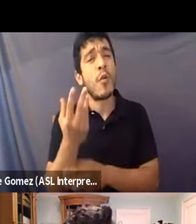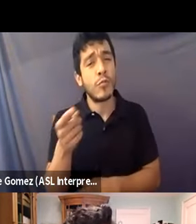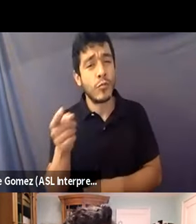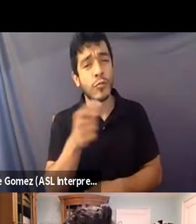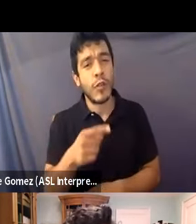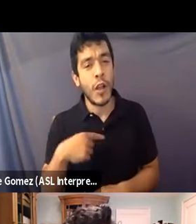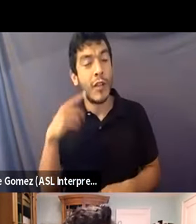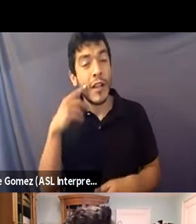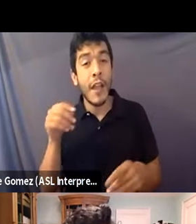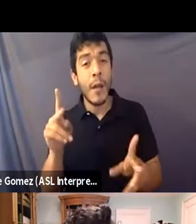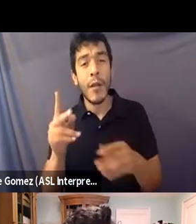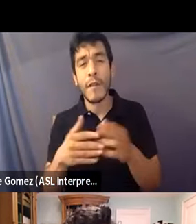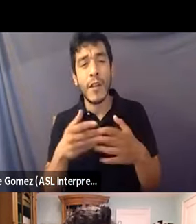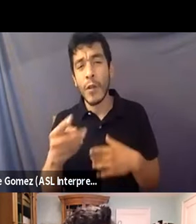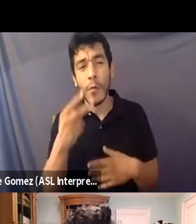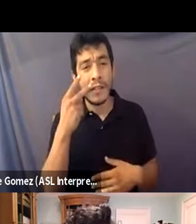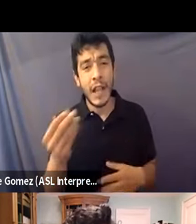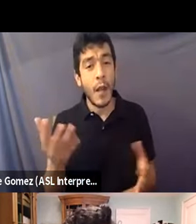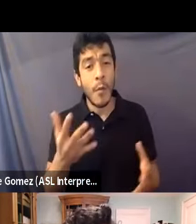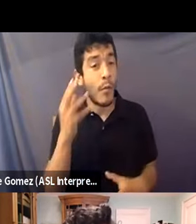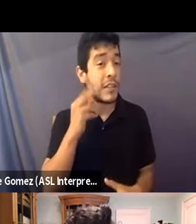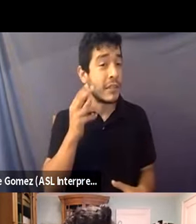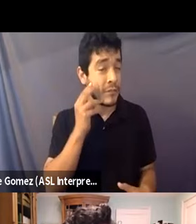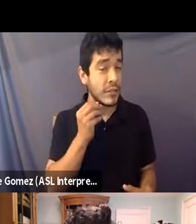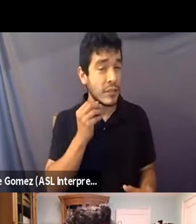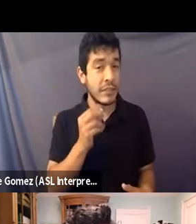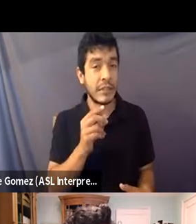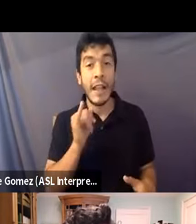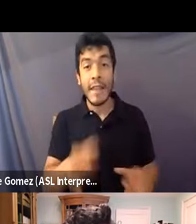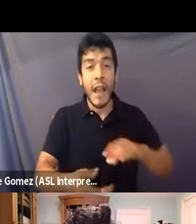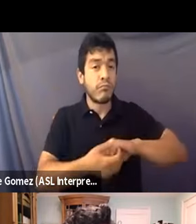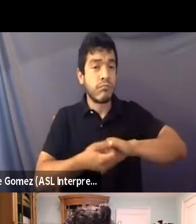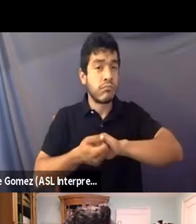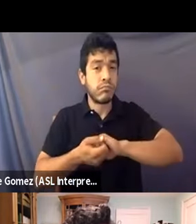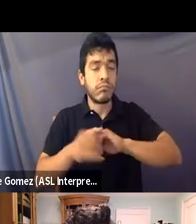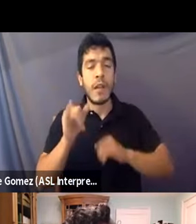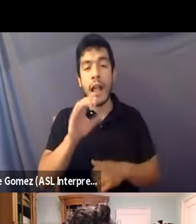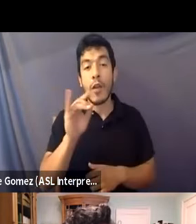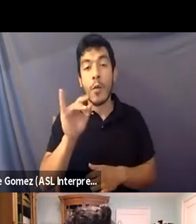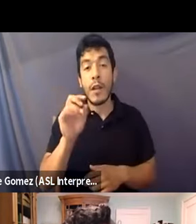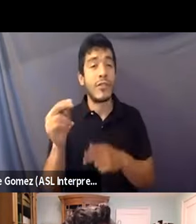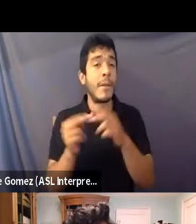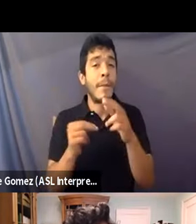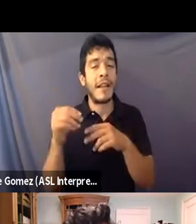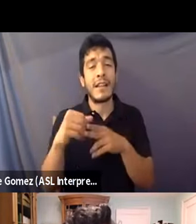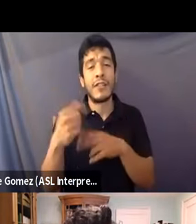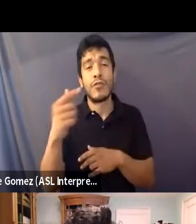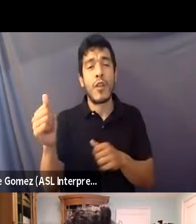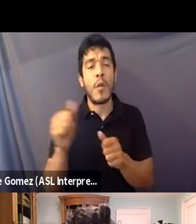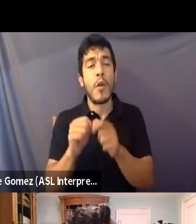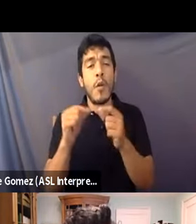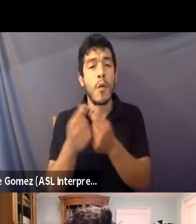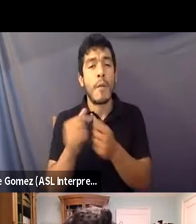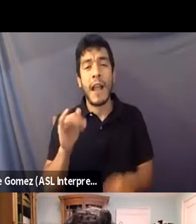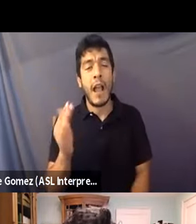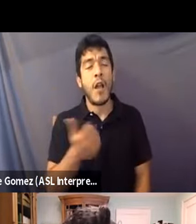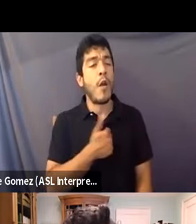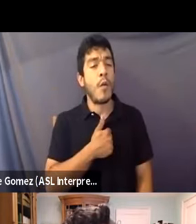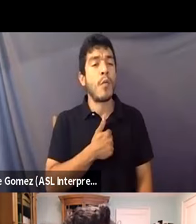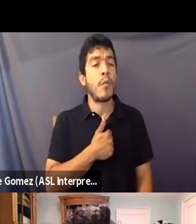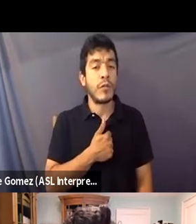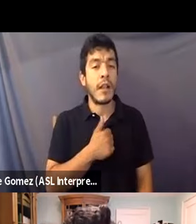even what we're seeing and what we're experiencing, kind of the ally ship and the coalition building in Georgia with groups like our own that have